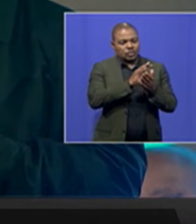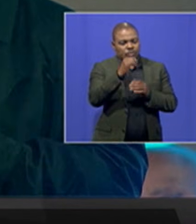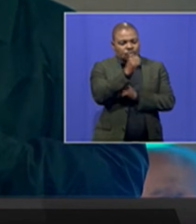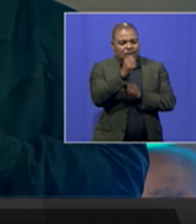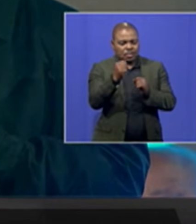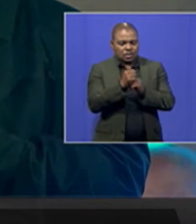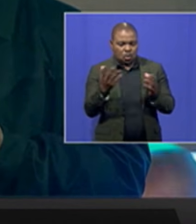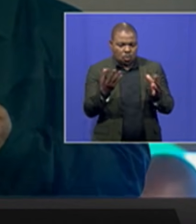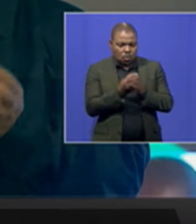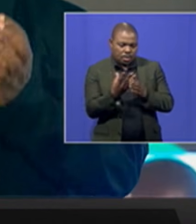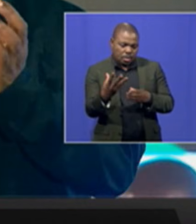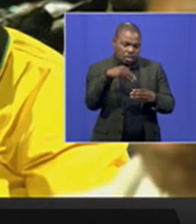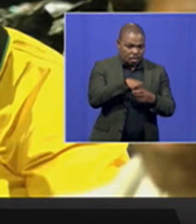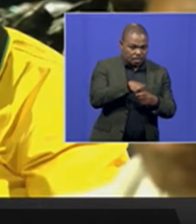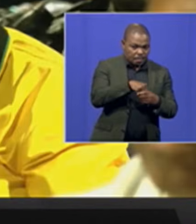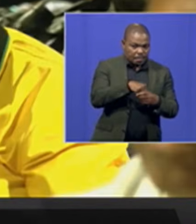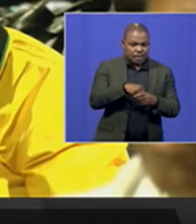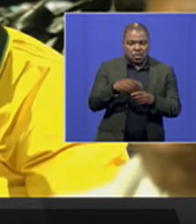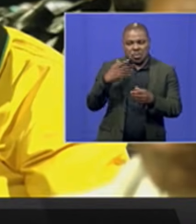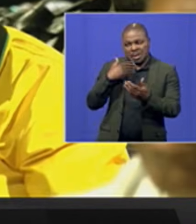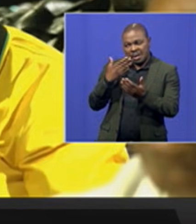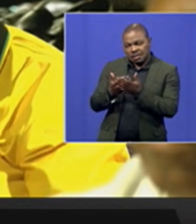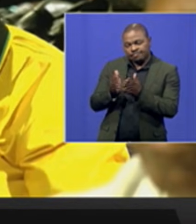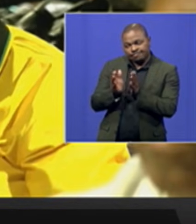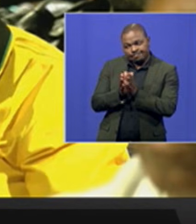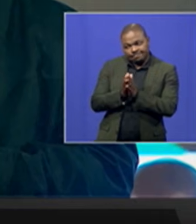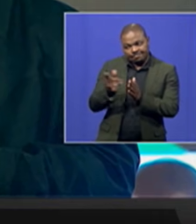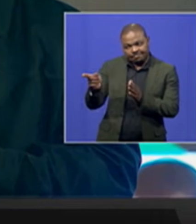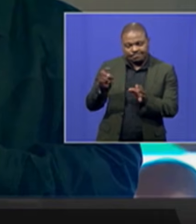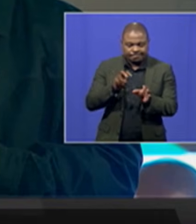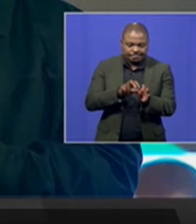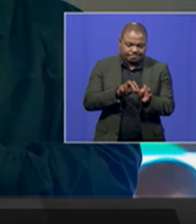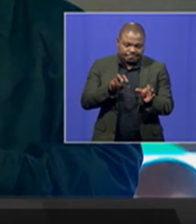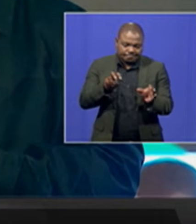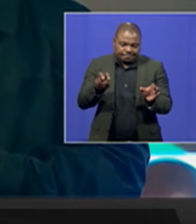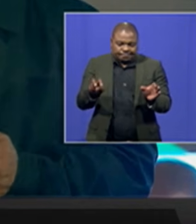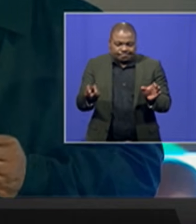structures to recuse themselves.